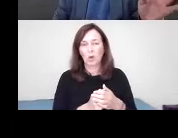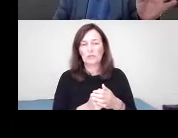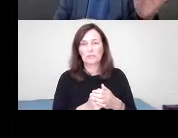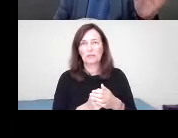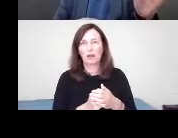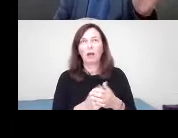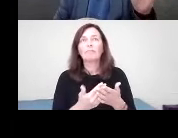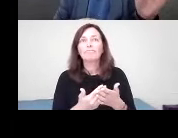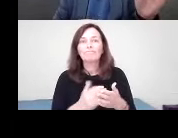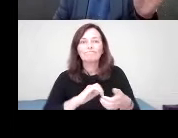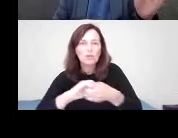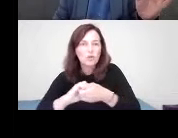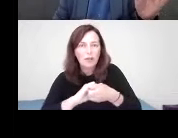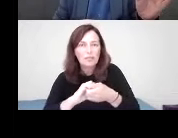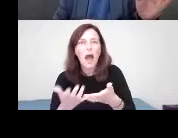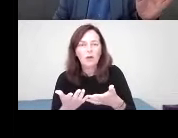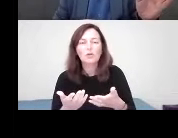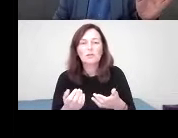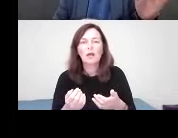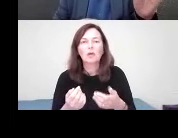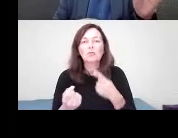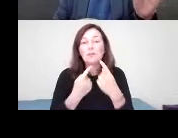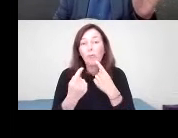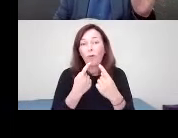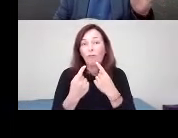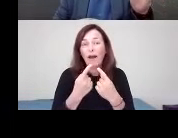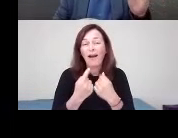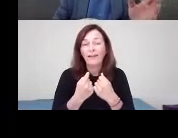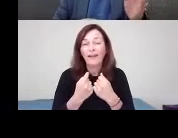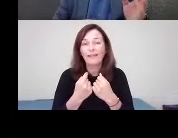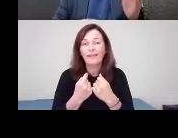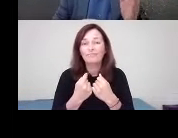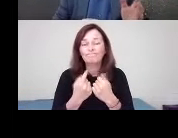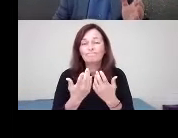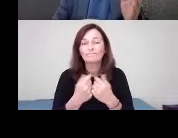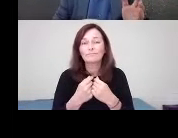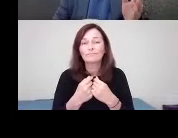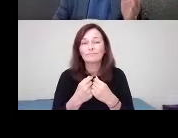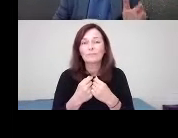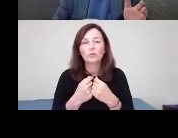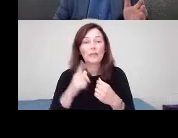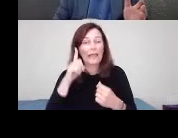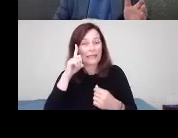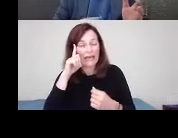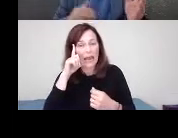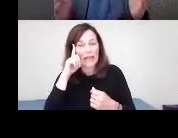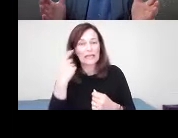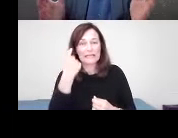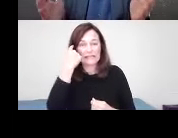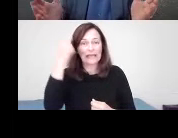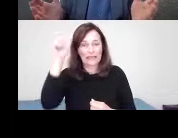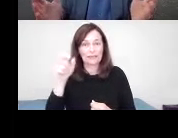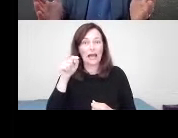Secretary General is using again about the solidarity. And I think that it's absolutely right time to talk about that. If we are